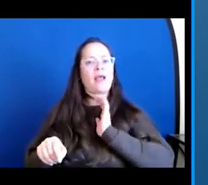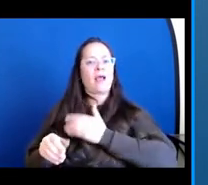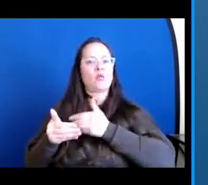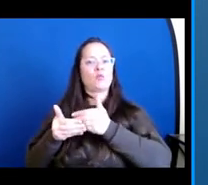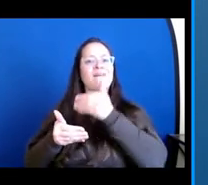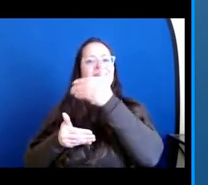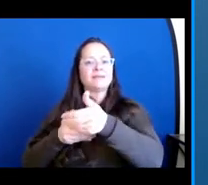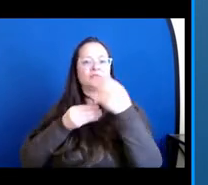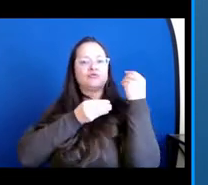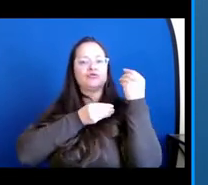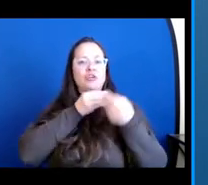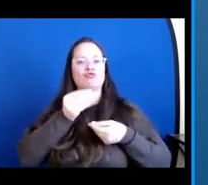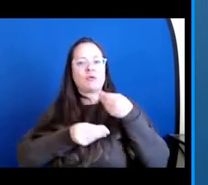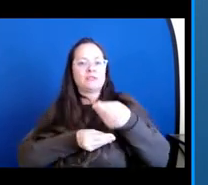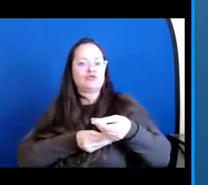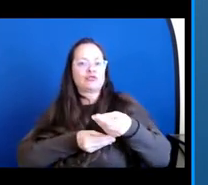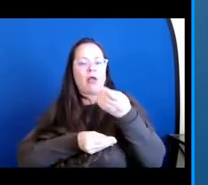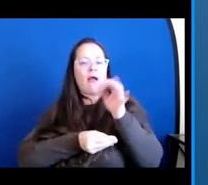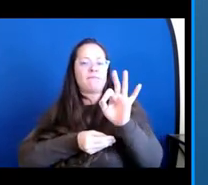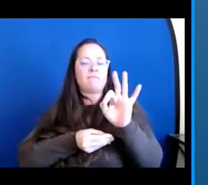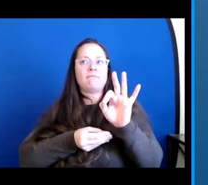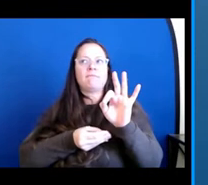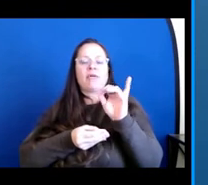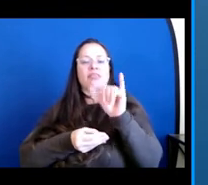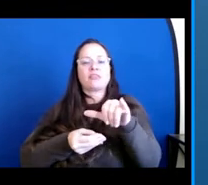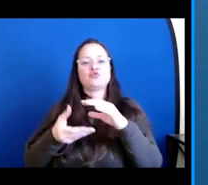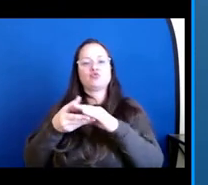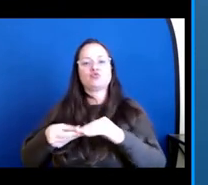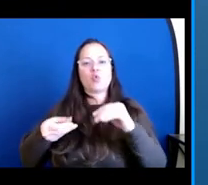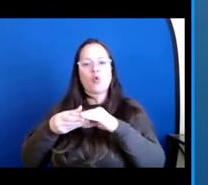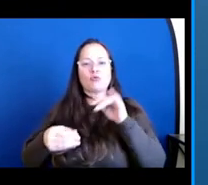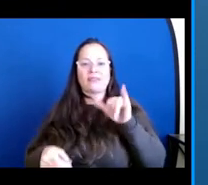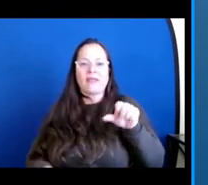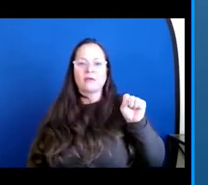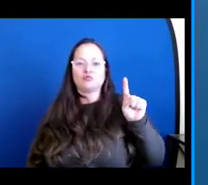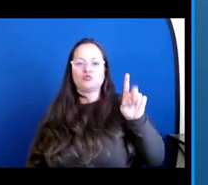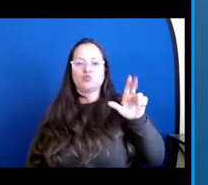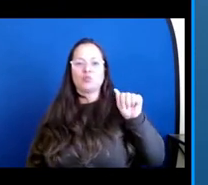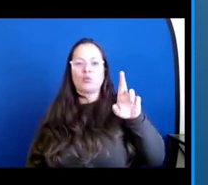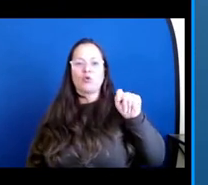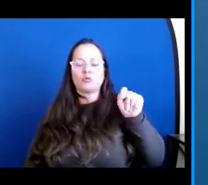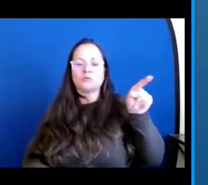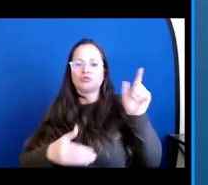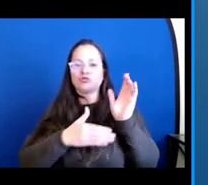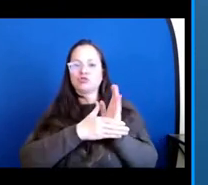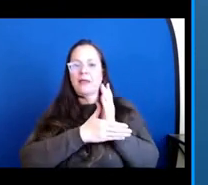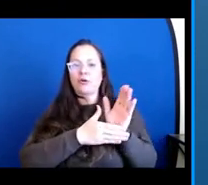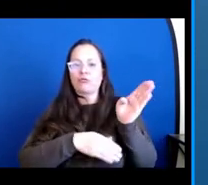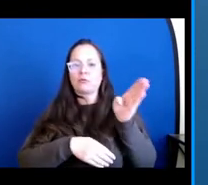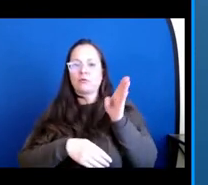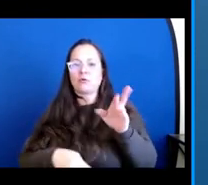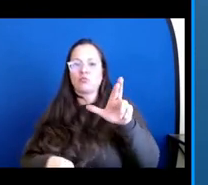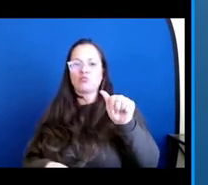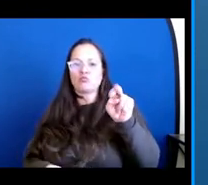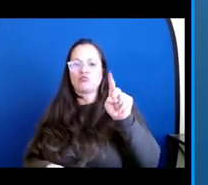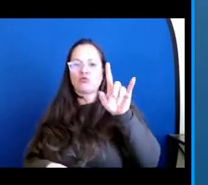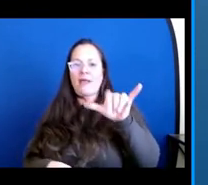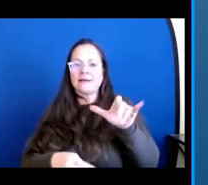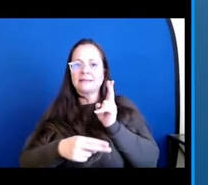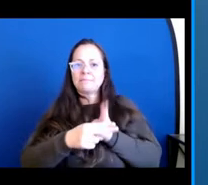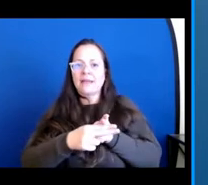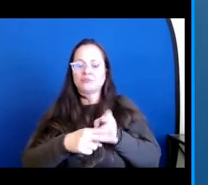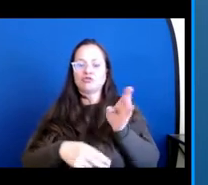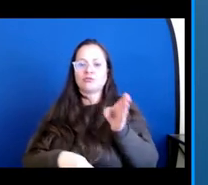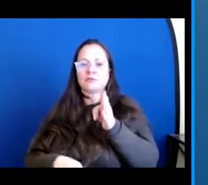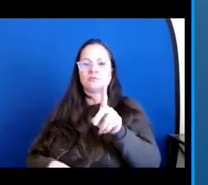the story that Stewart started speaking of that Randy made mentioned of that Donna made